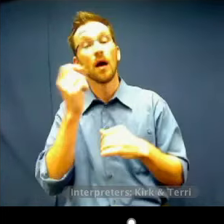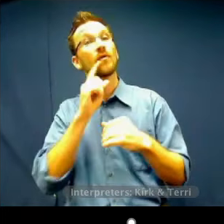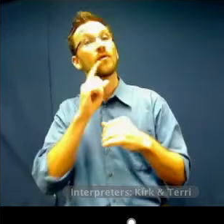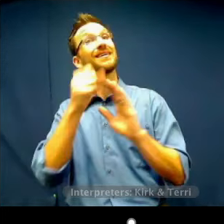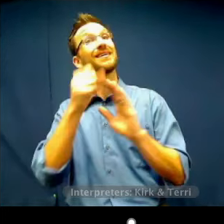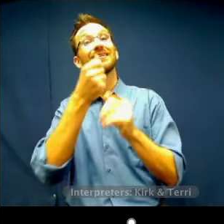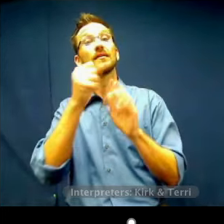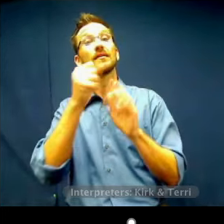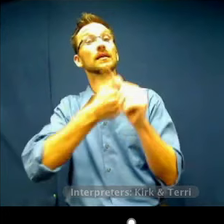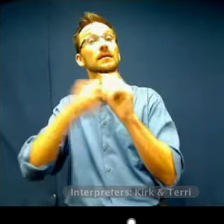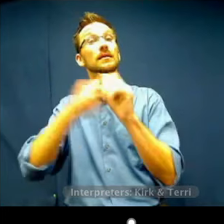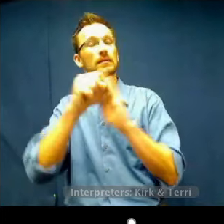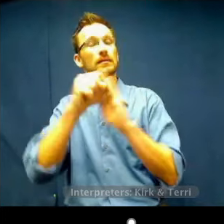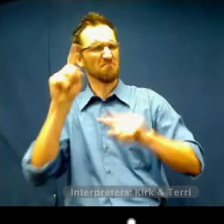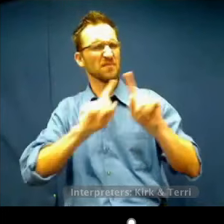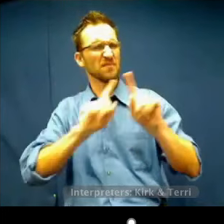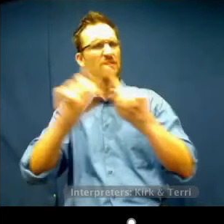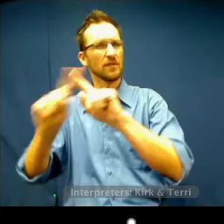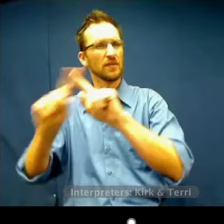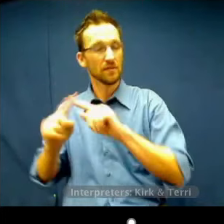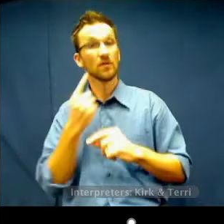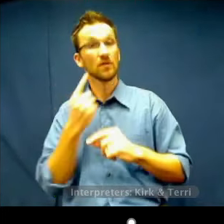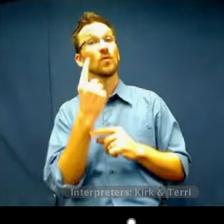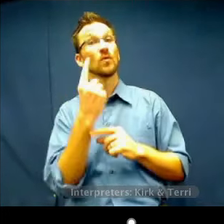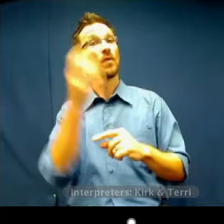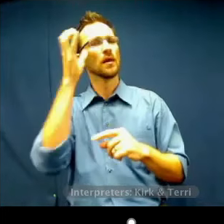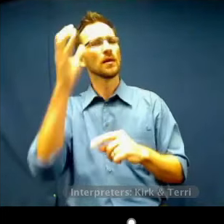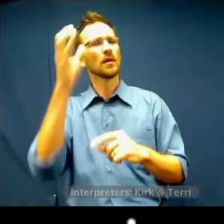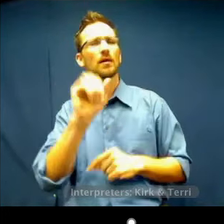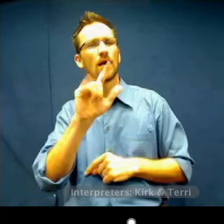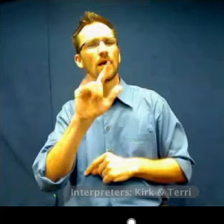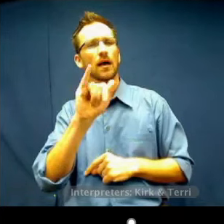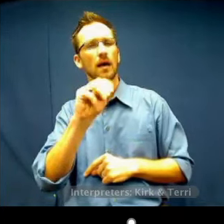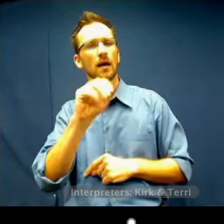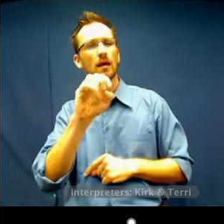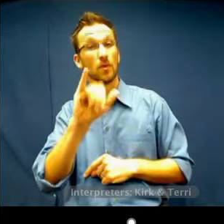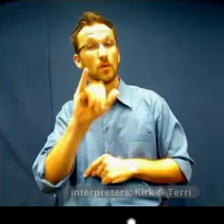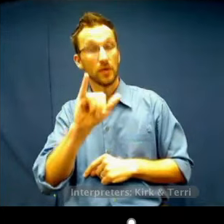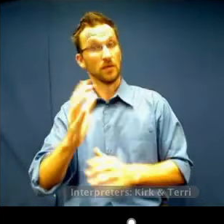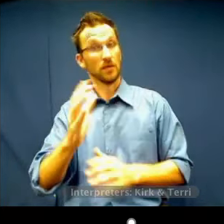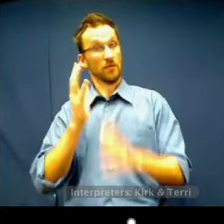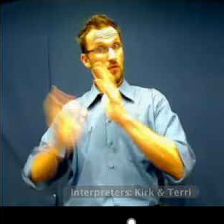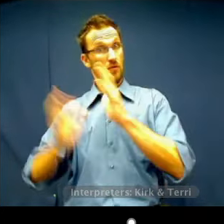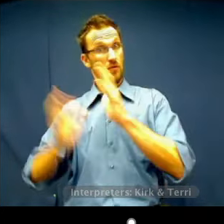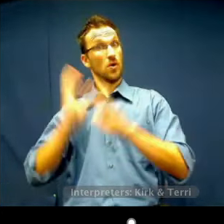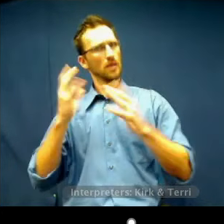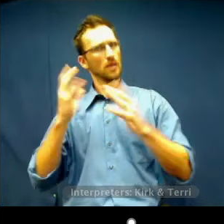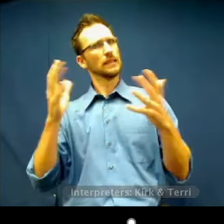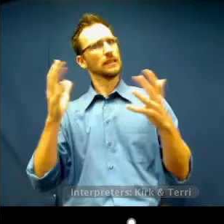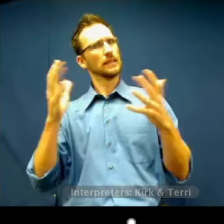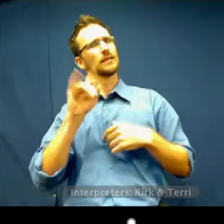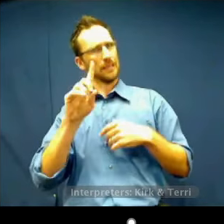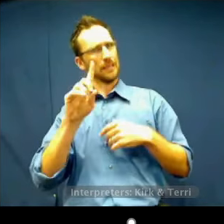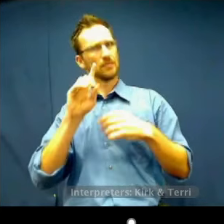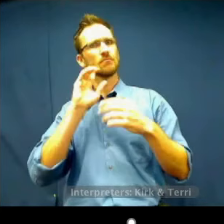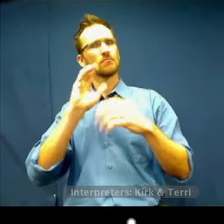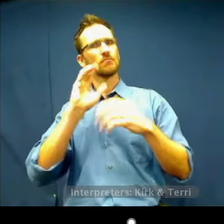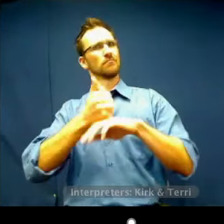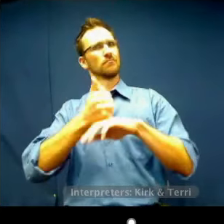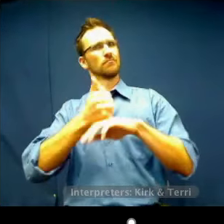but alimony is used to be provided when one of the parties